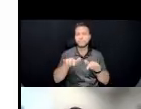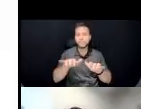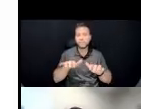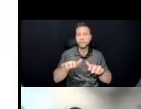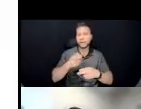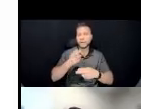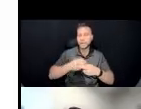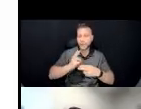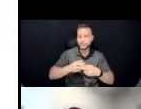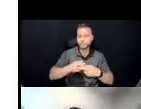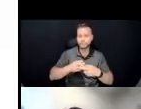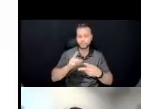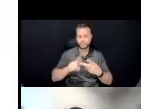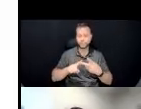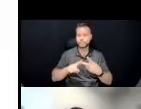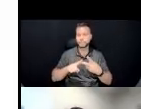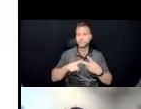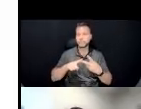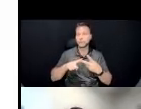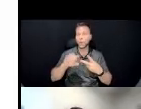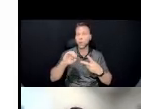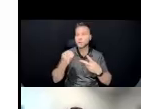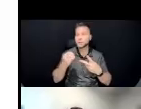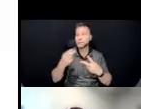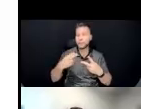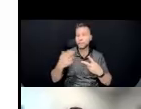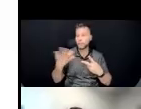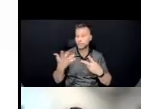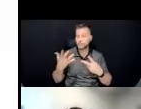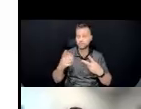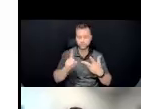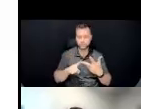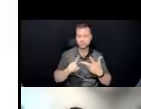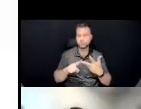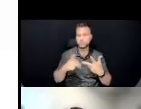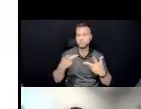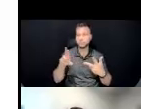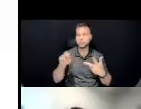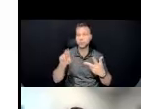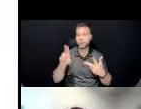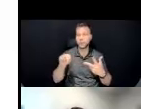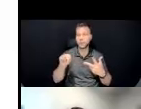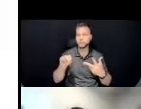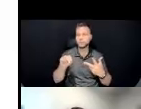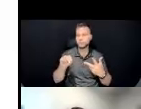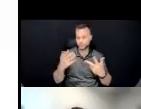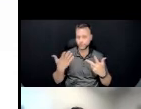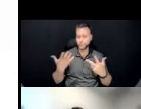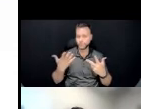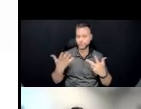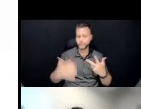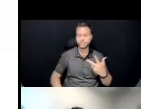organization, and pronouns in the chat so we know who's here with us today.